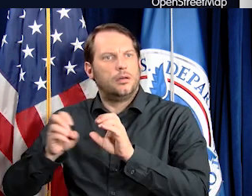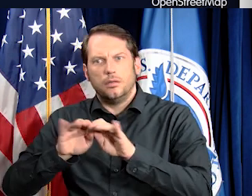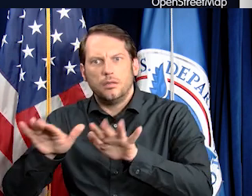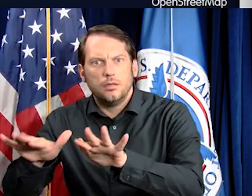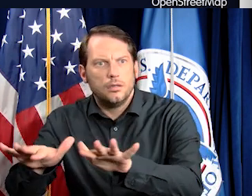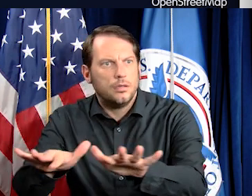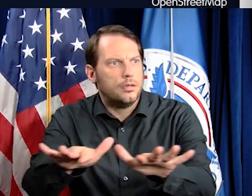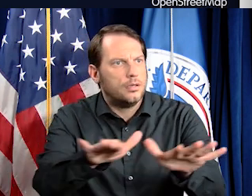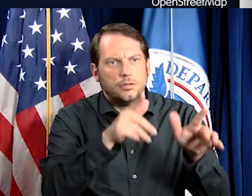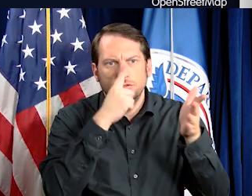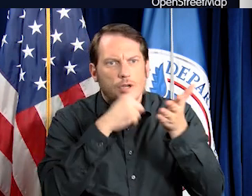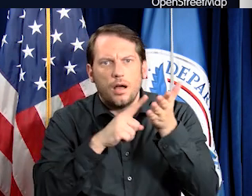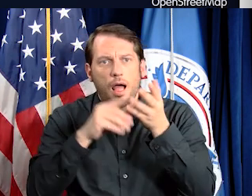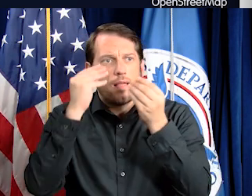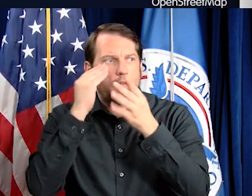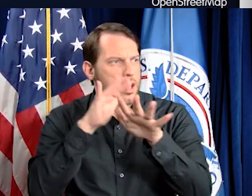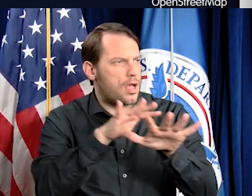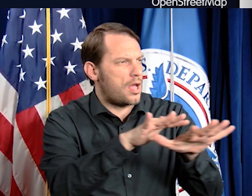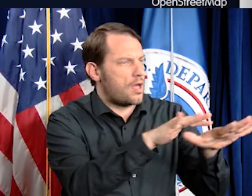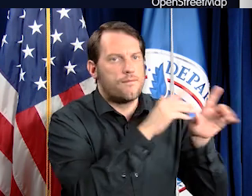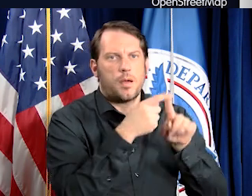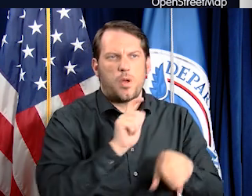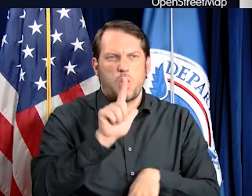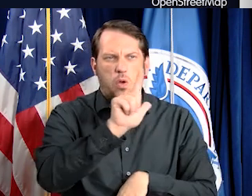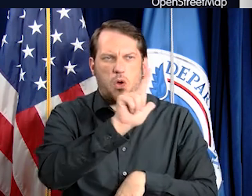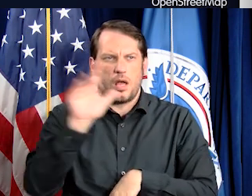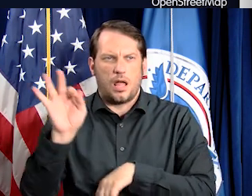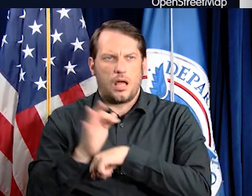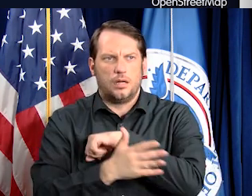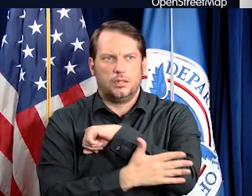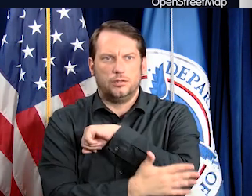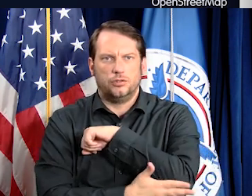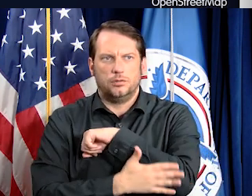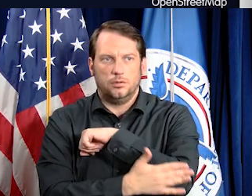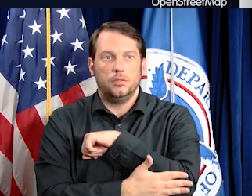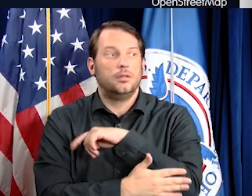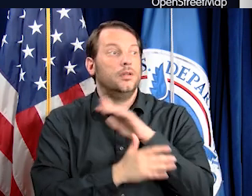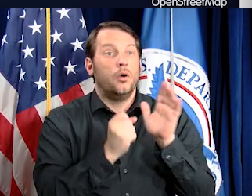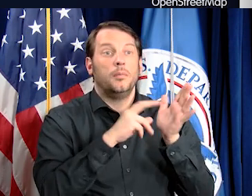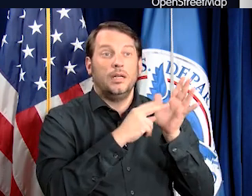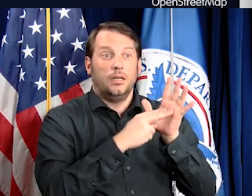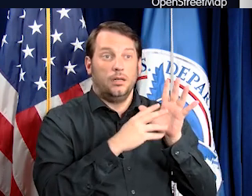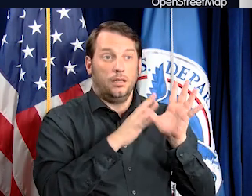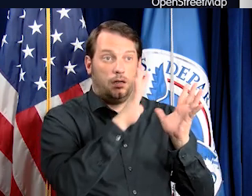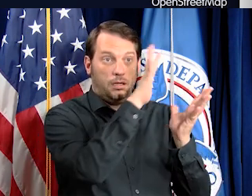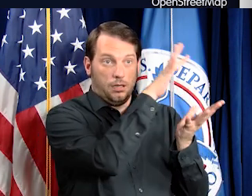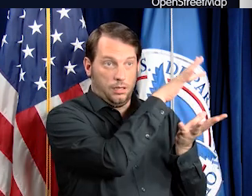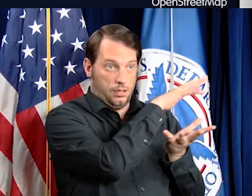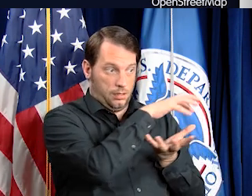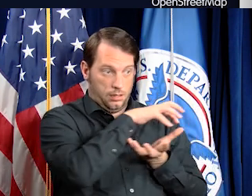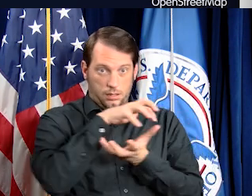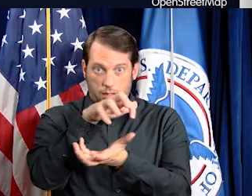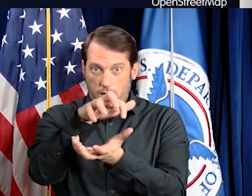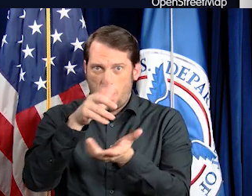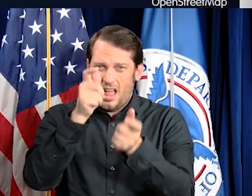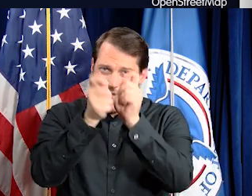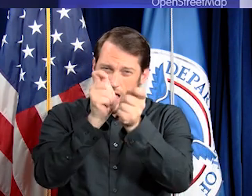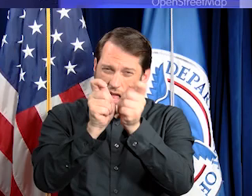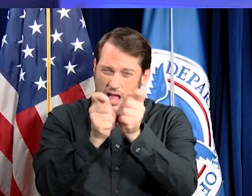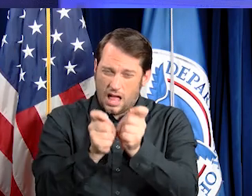countries, and basically provide 1.4 million edits on the base map in a very short period of